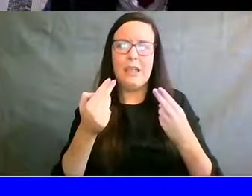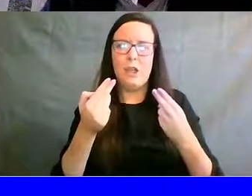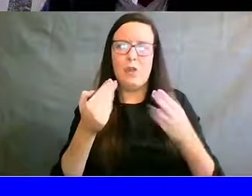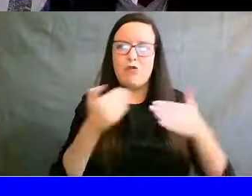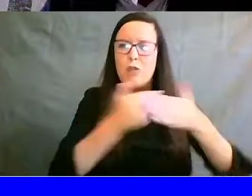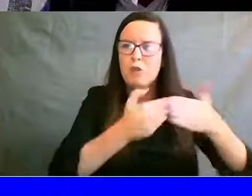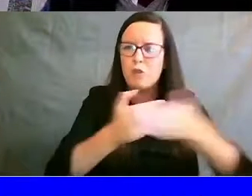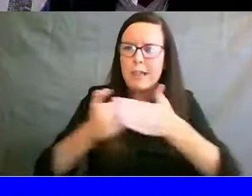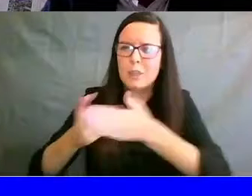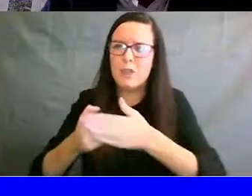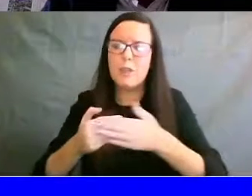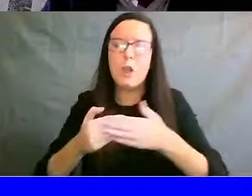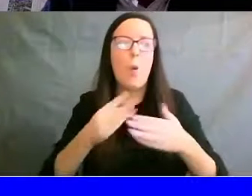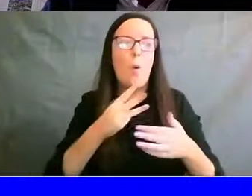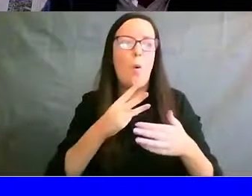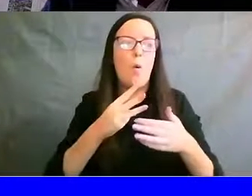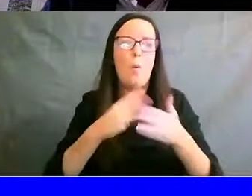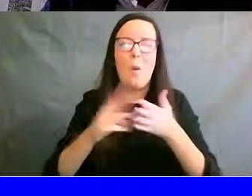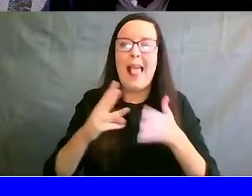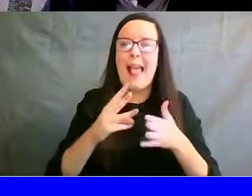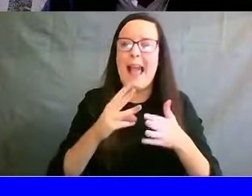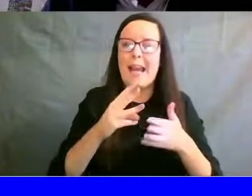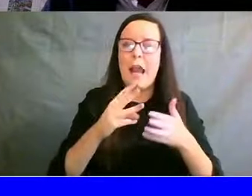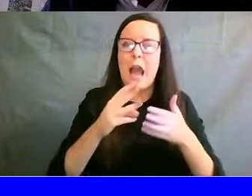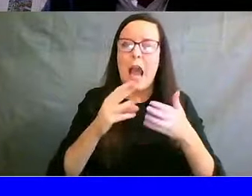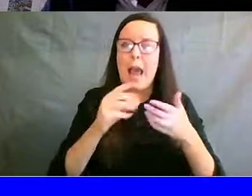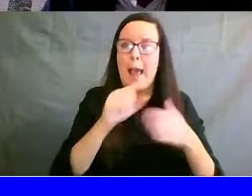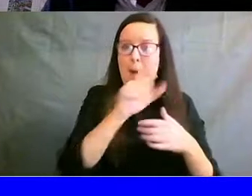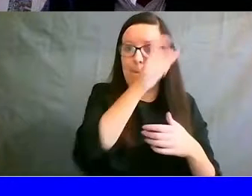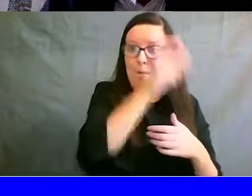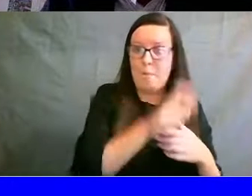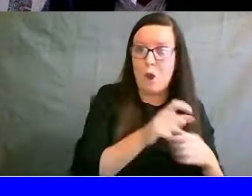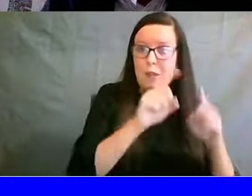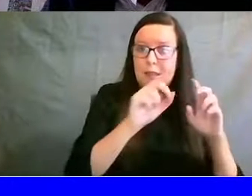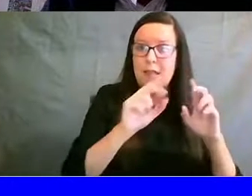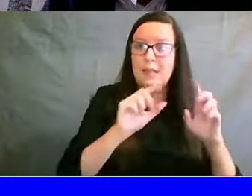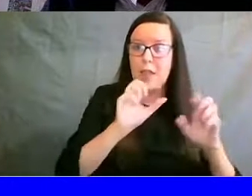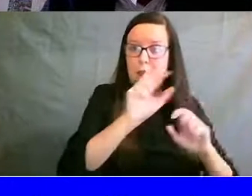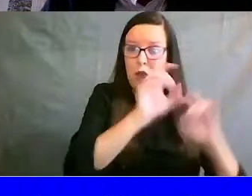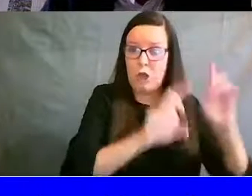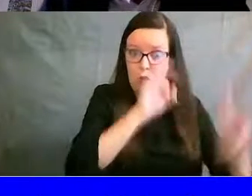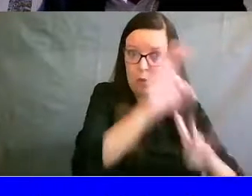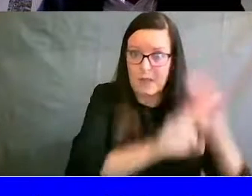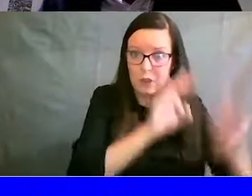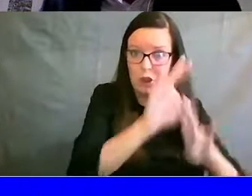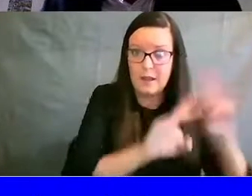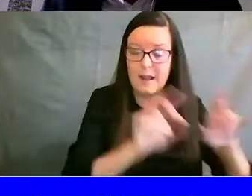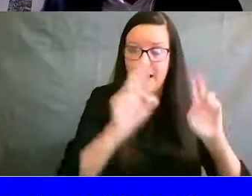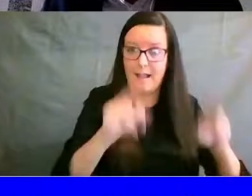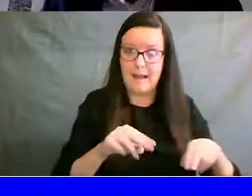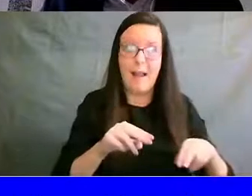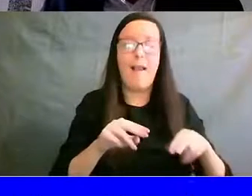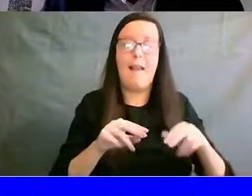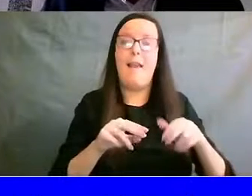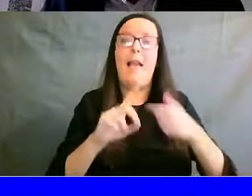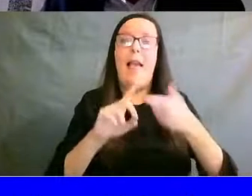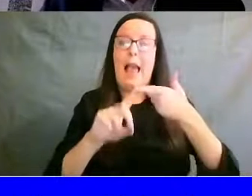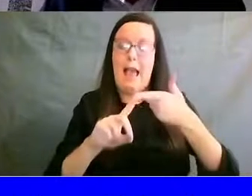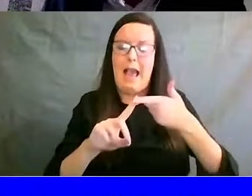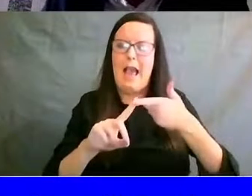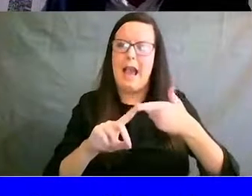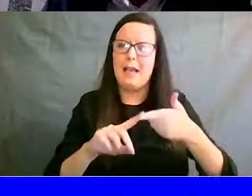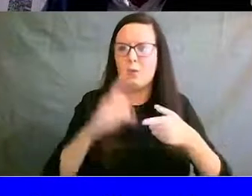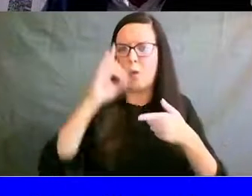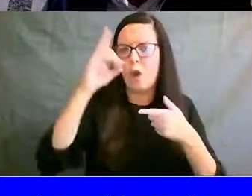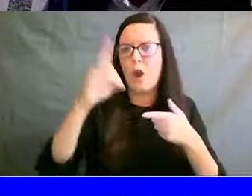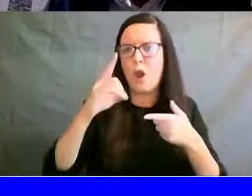witness, screens were to be introduced into the Irish trial, and we were also to expand the situations when evidence